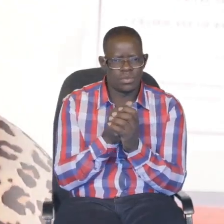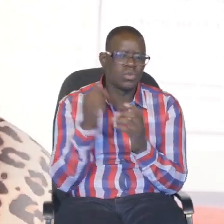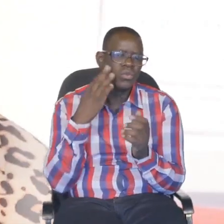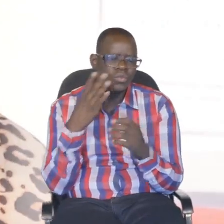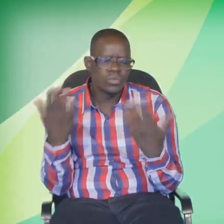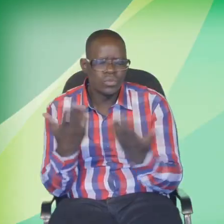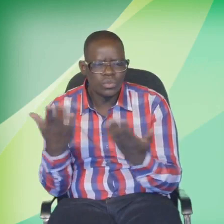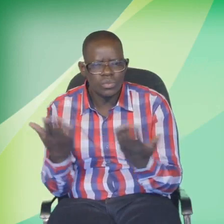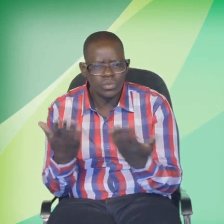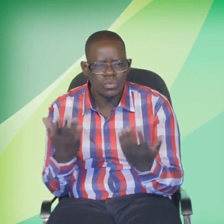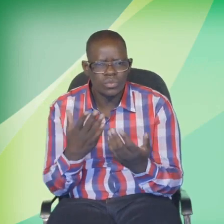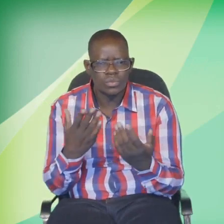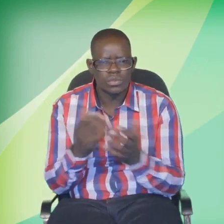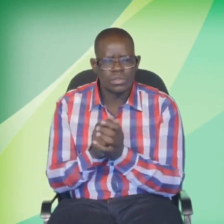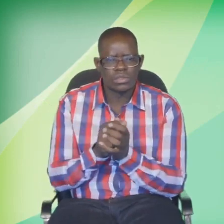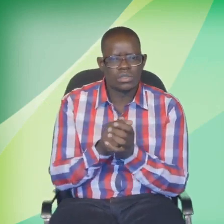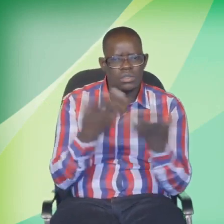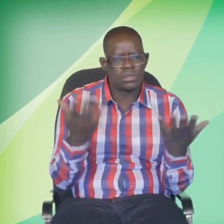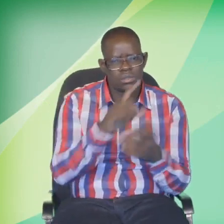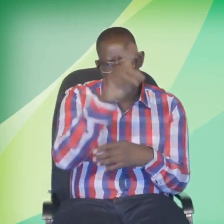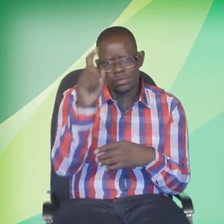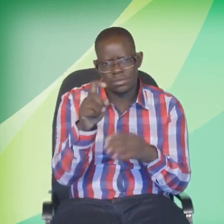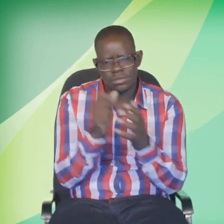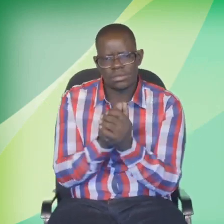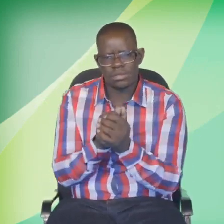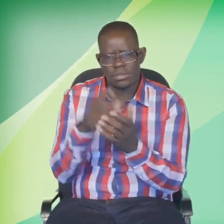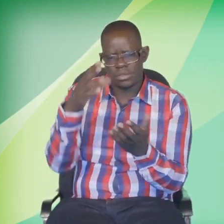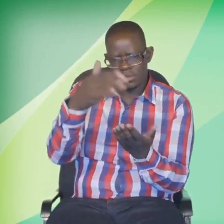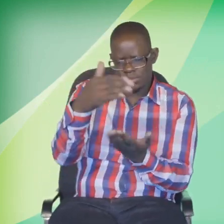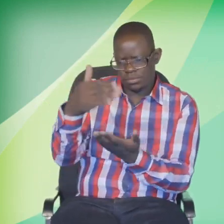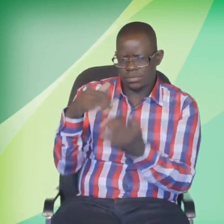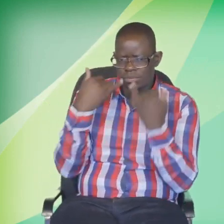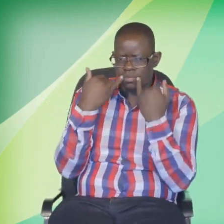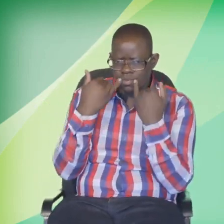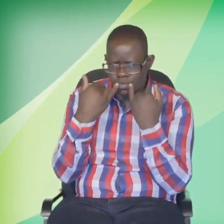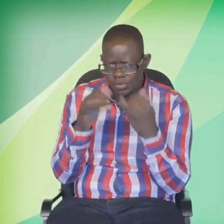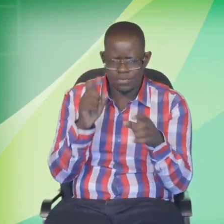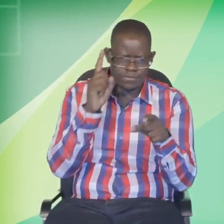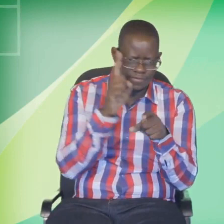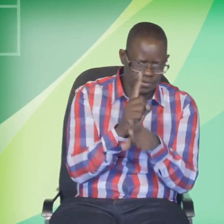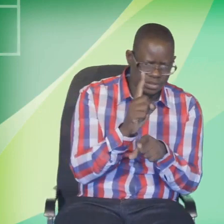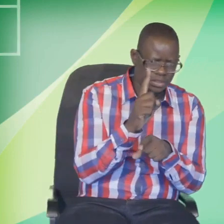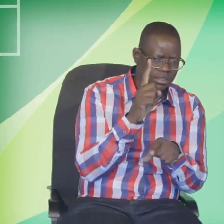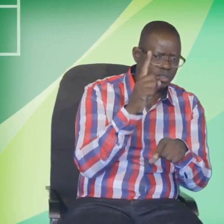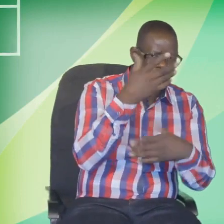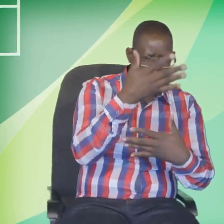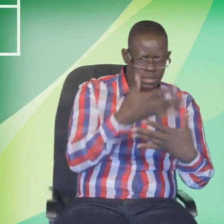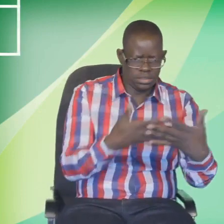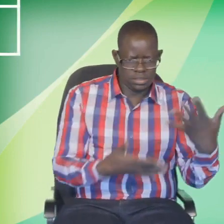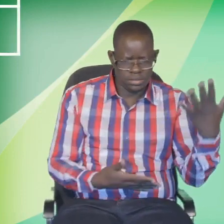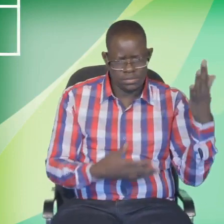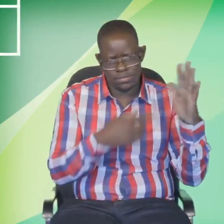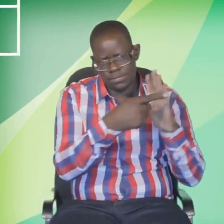the information? That's a good question. We collect the information from the books of first entry, like you can see